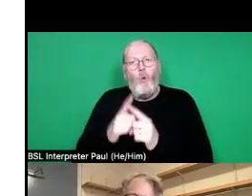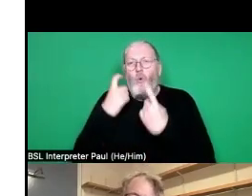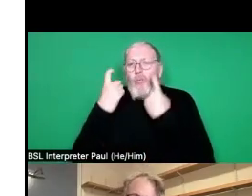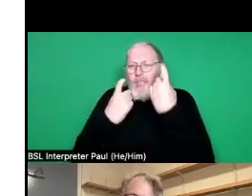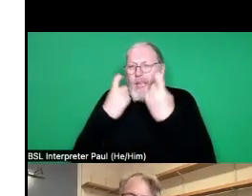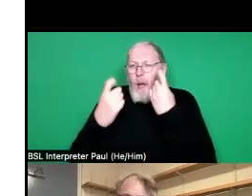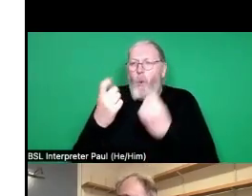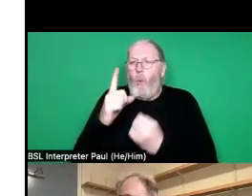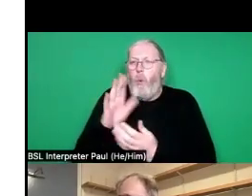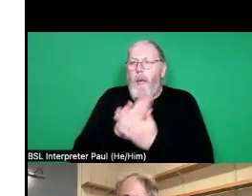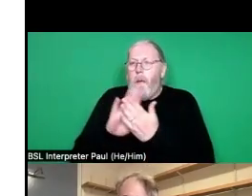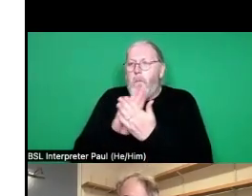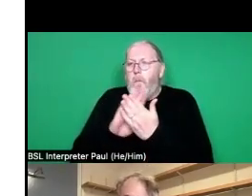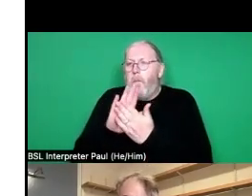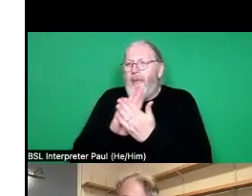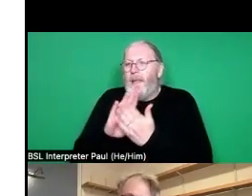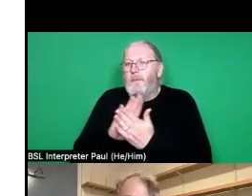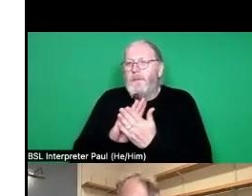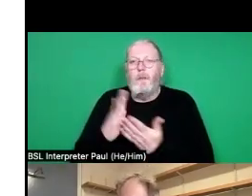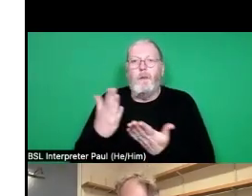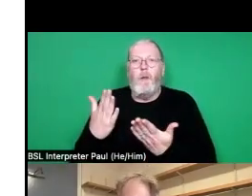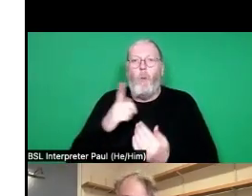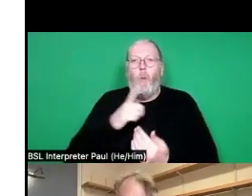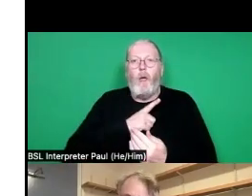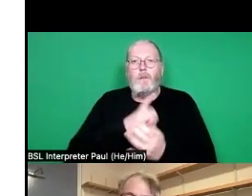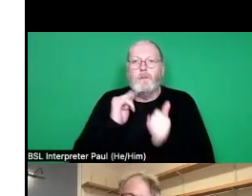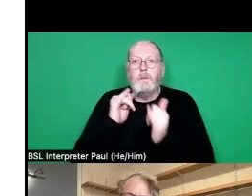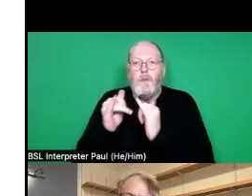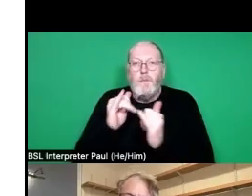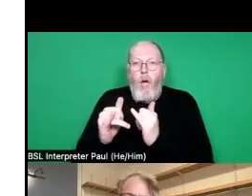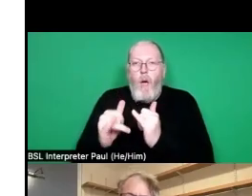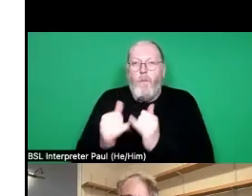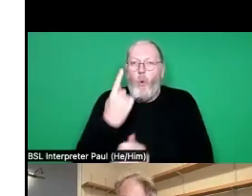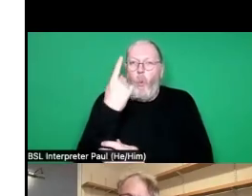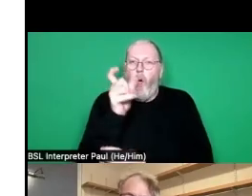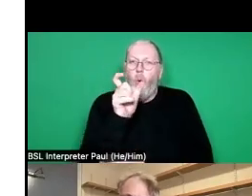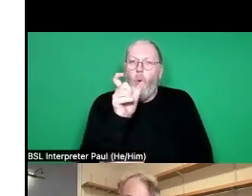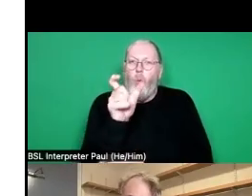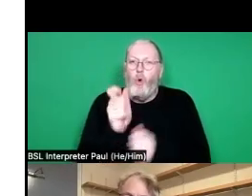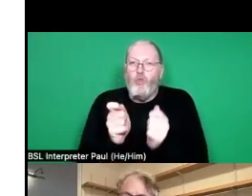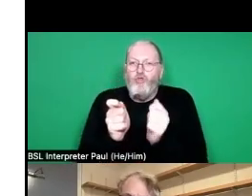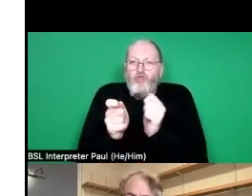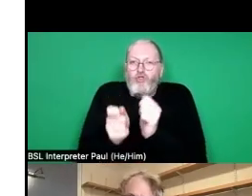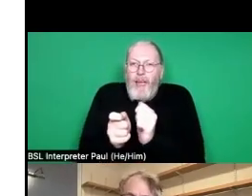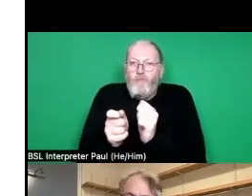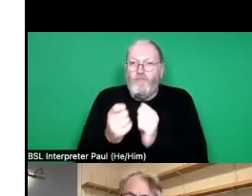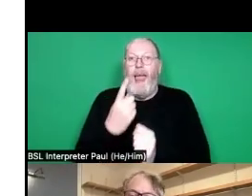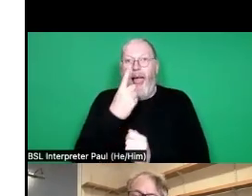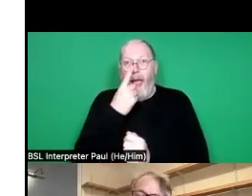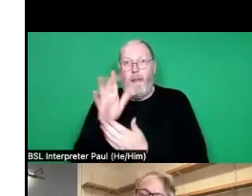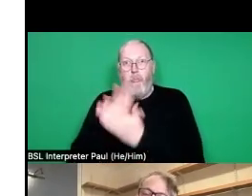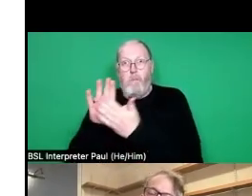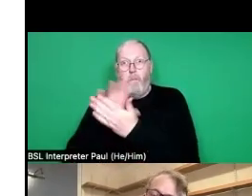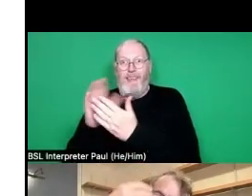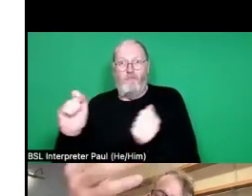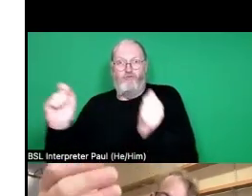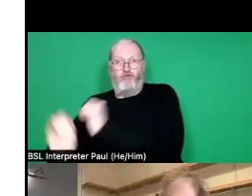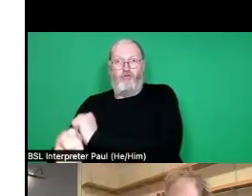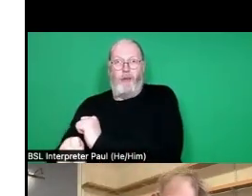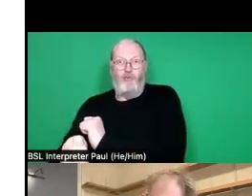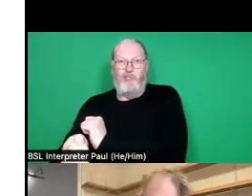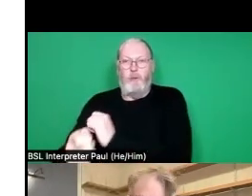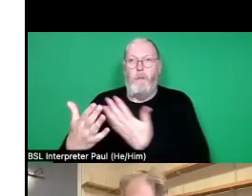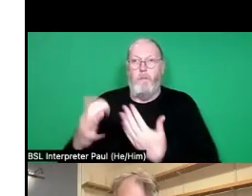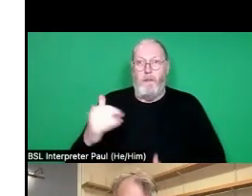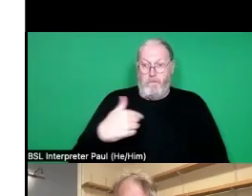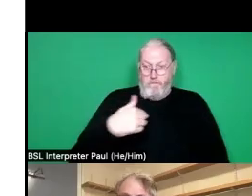the slightest change in sentences, wording can move its meaning in a direction that maybe you, as a human trying